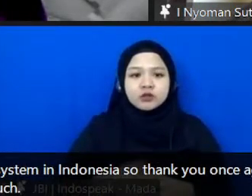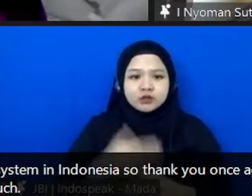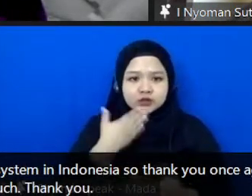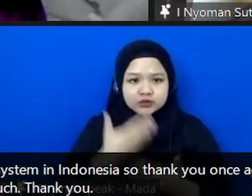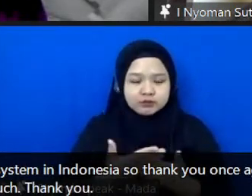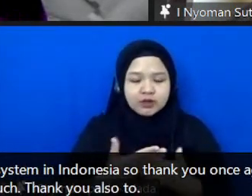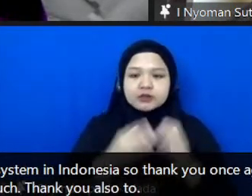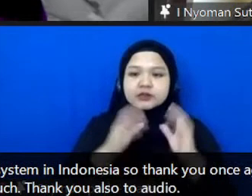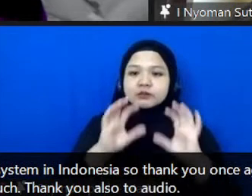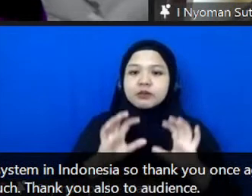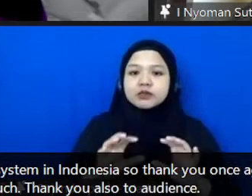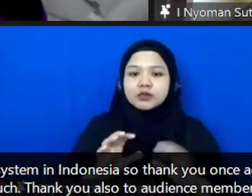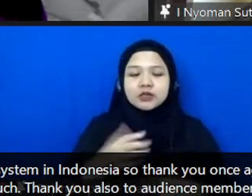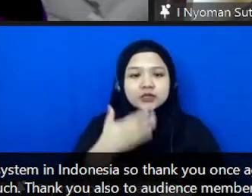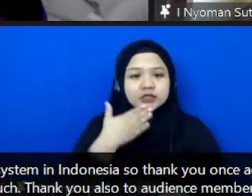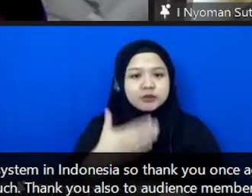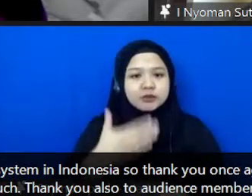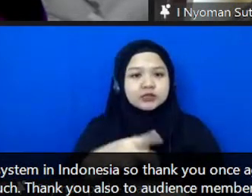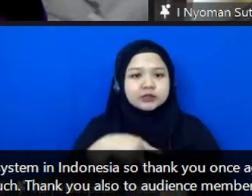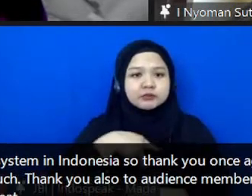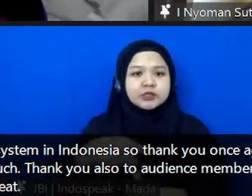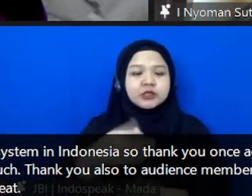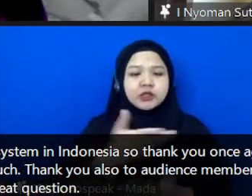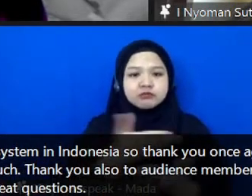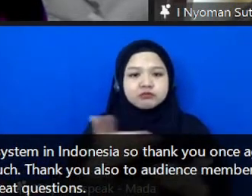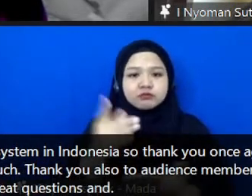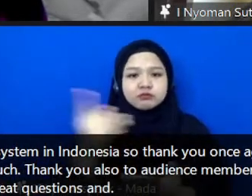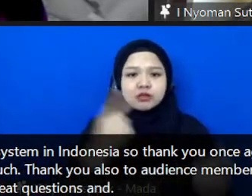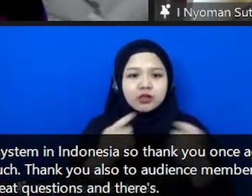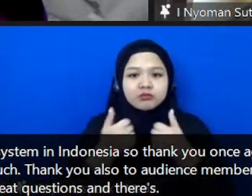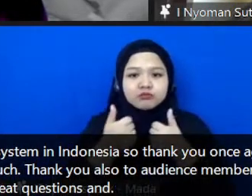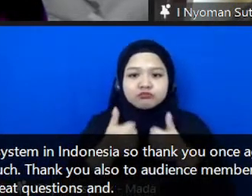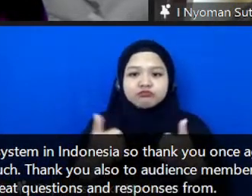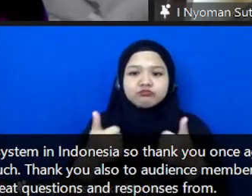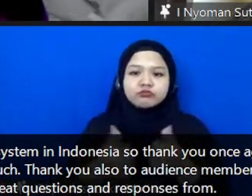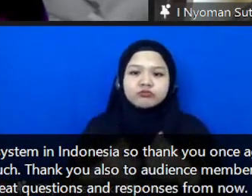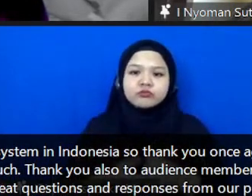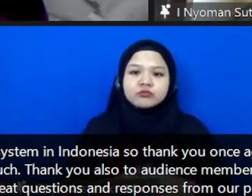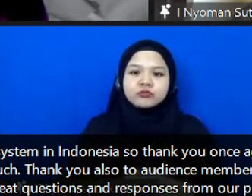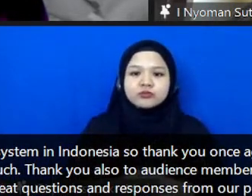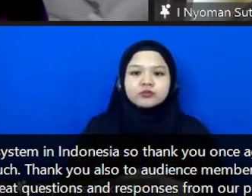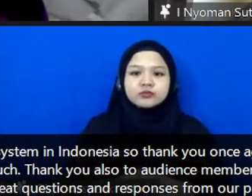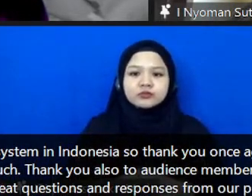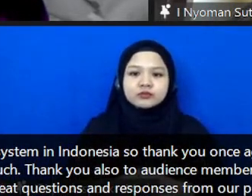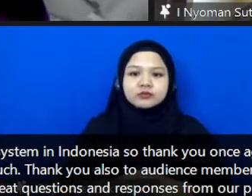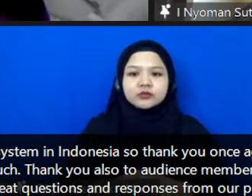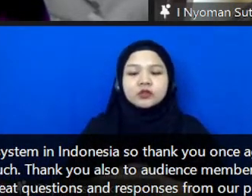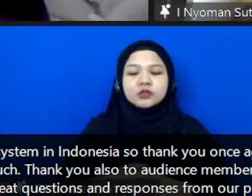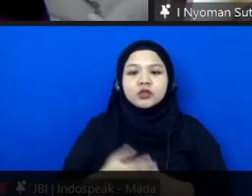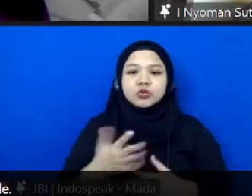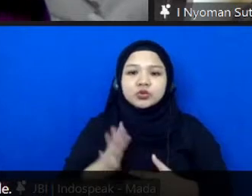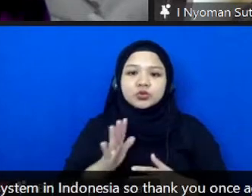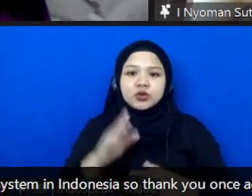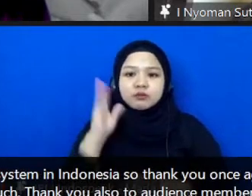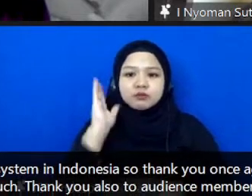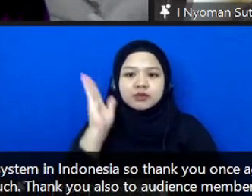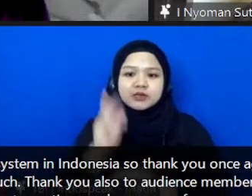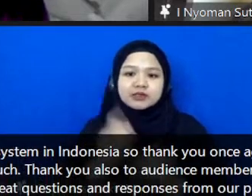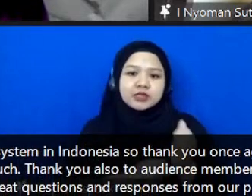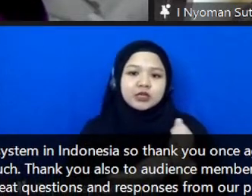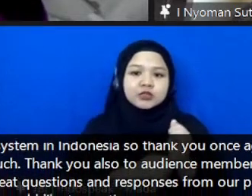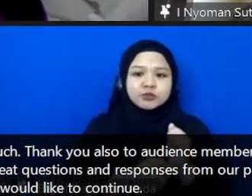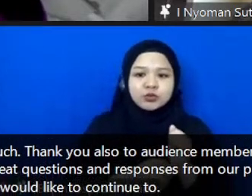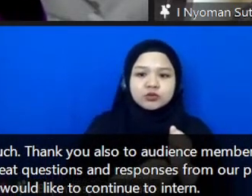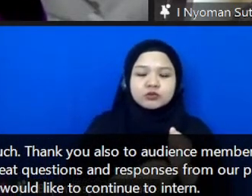you also to audience members for all your great questions and the responses from our panelists. If people would like to continue